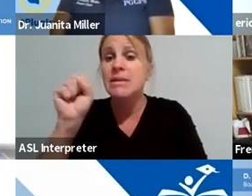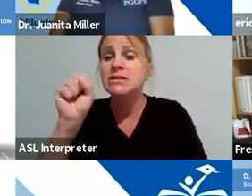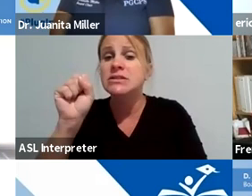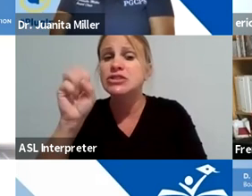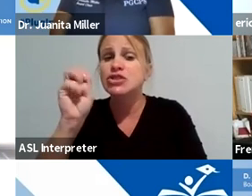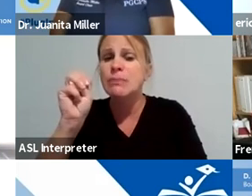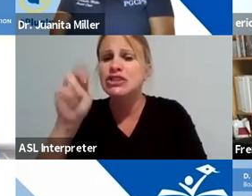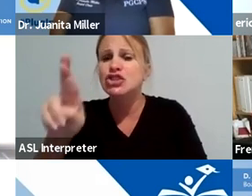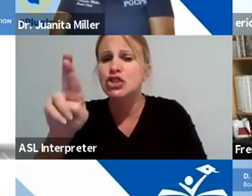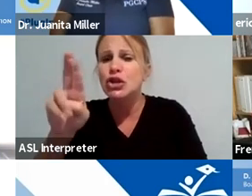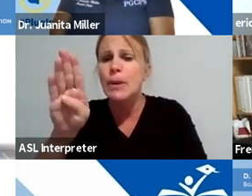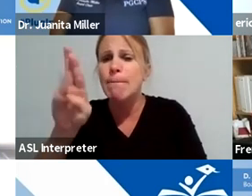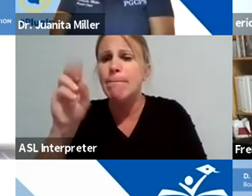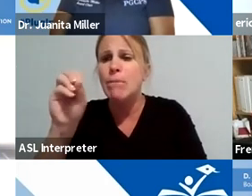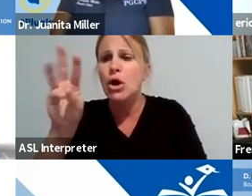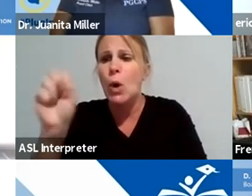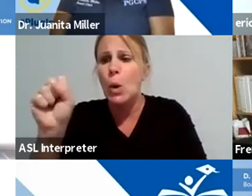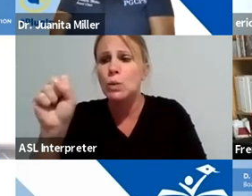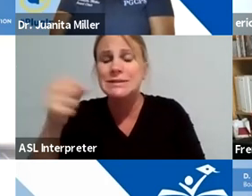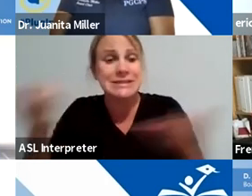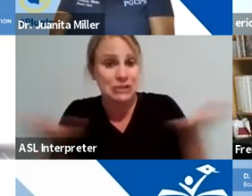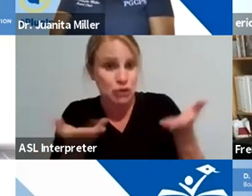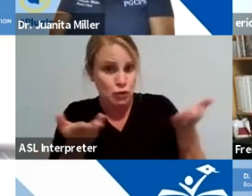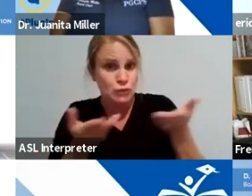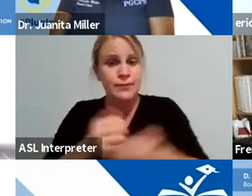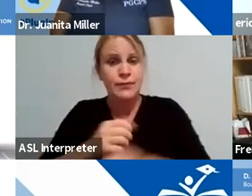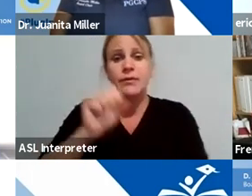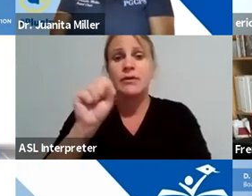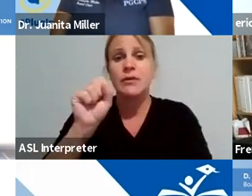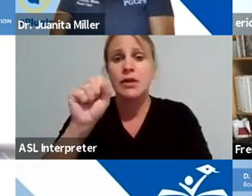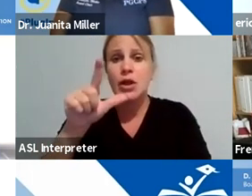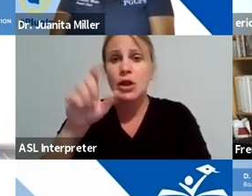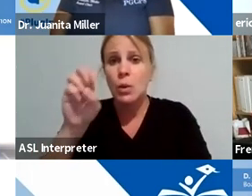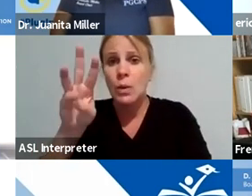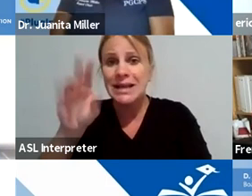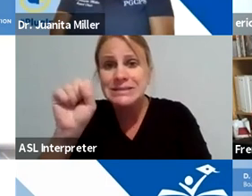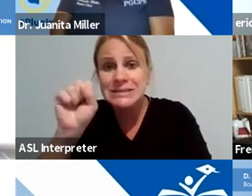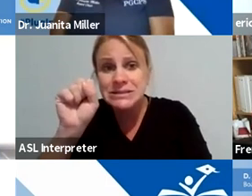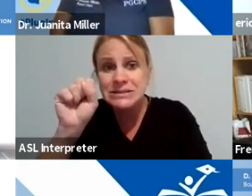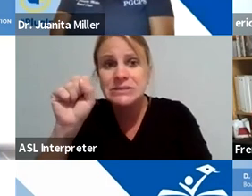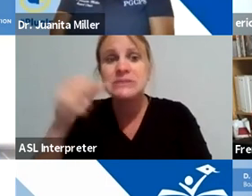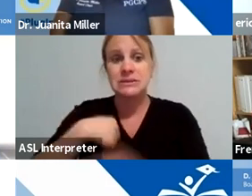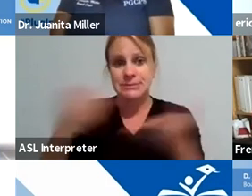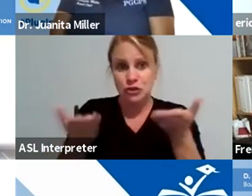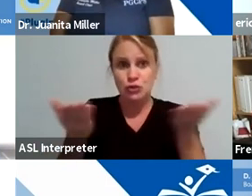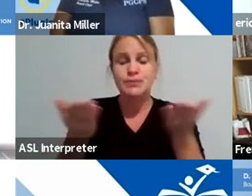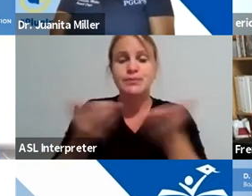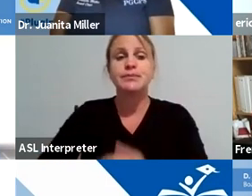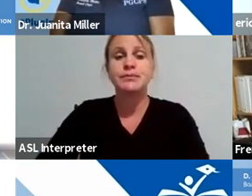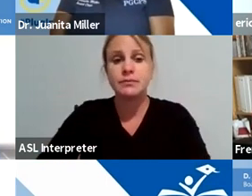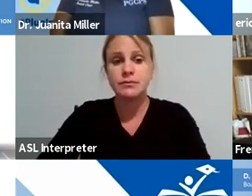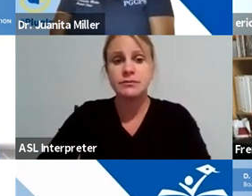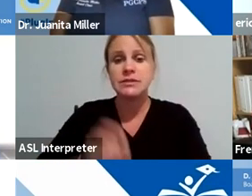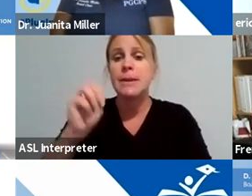Mr. Burroughs. Here. Mr. Saran Ruiz. Here.